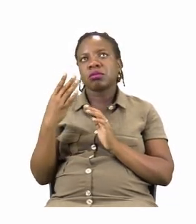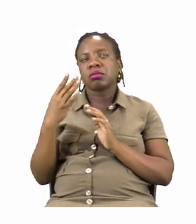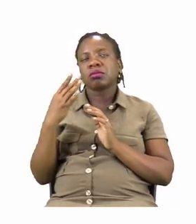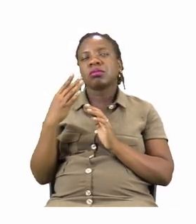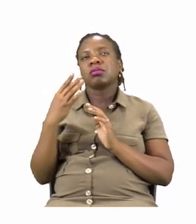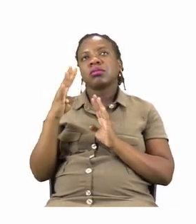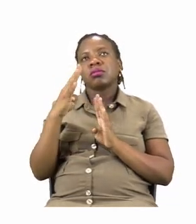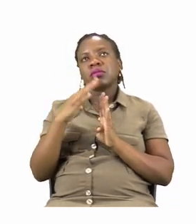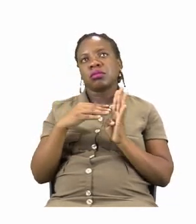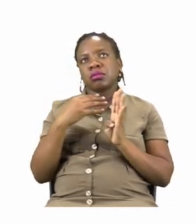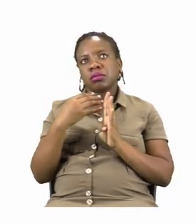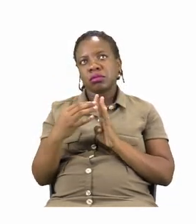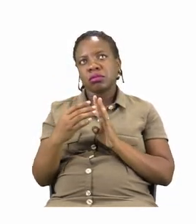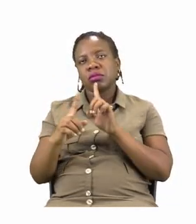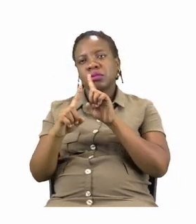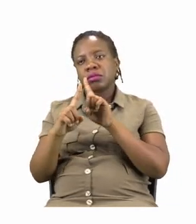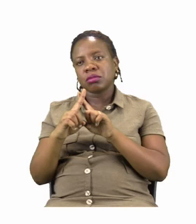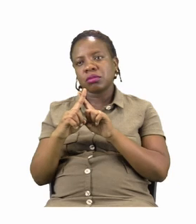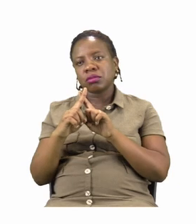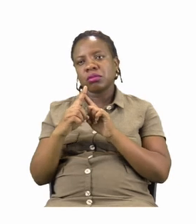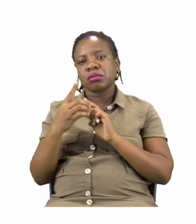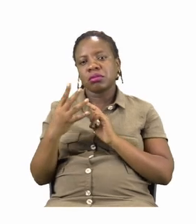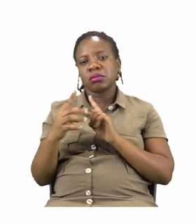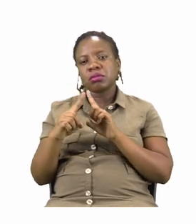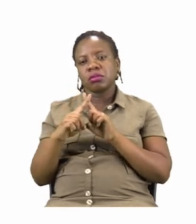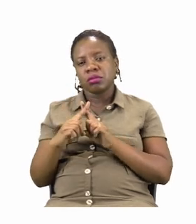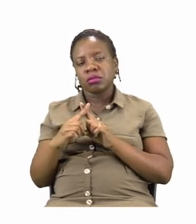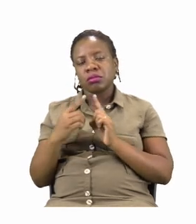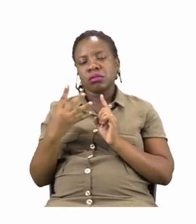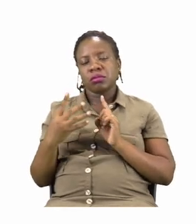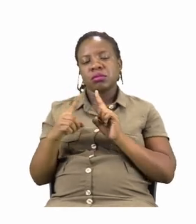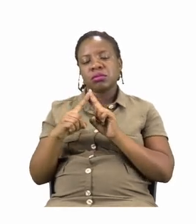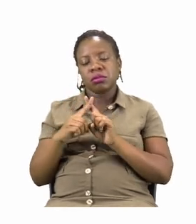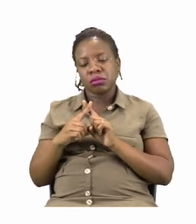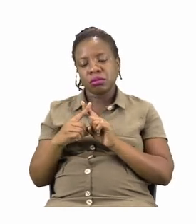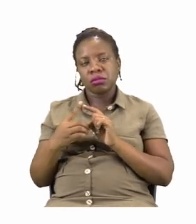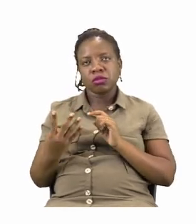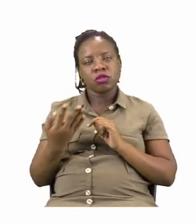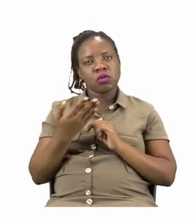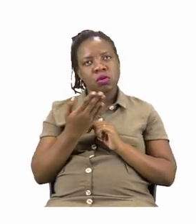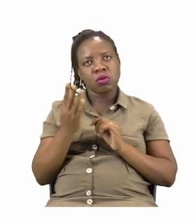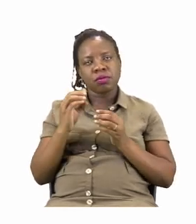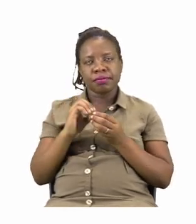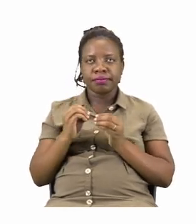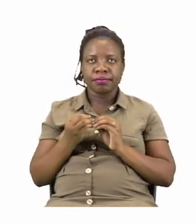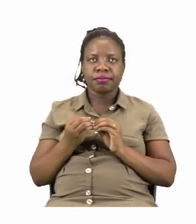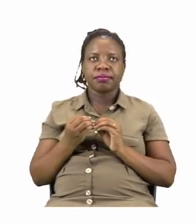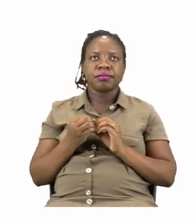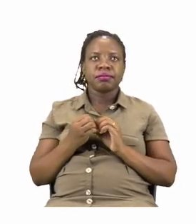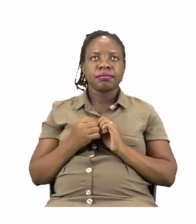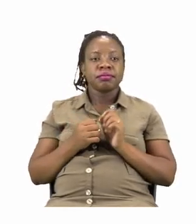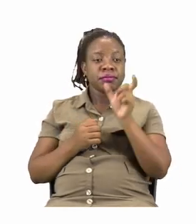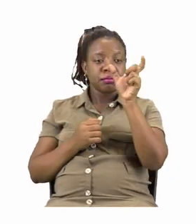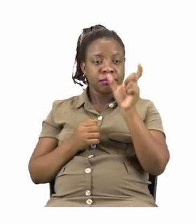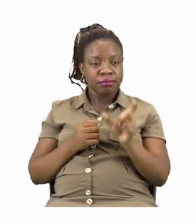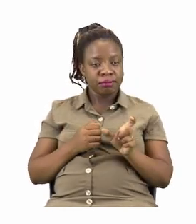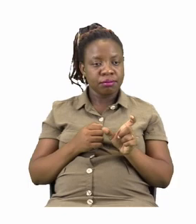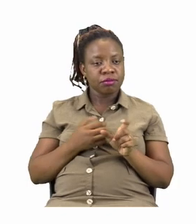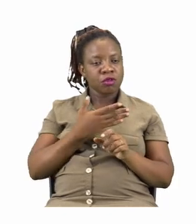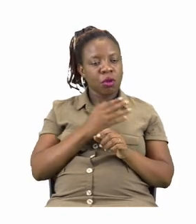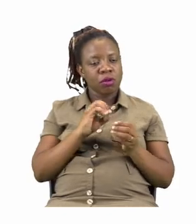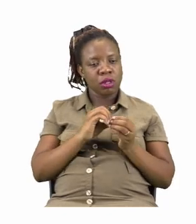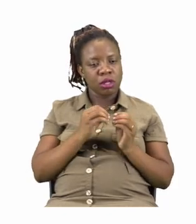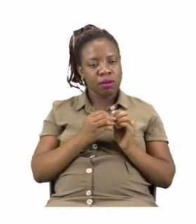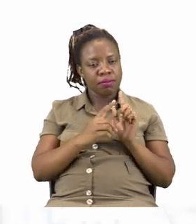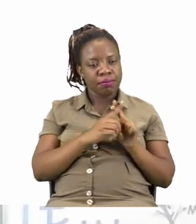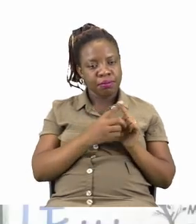have to, or all the numbers you have to multiply with 4. Now let's quickly look